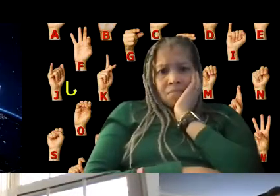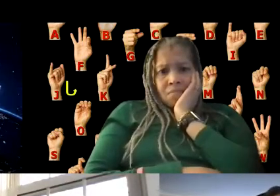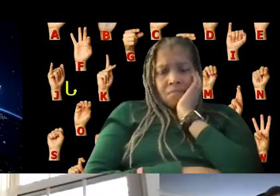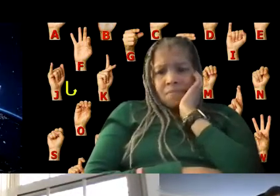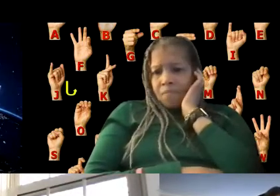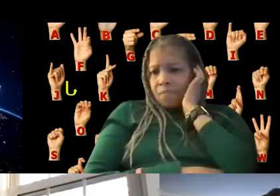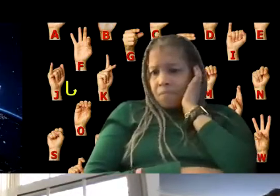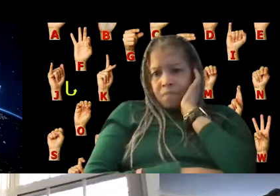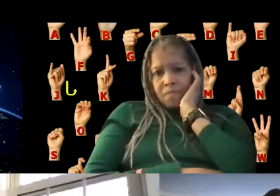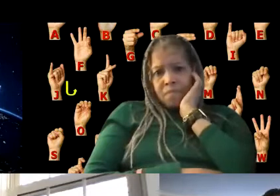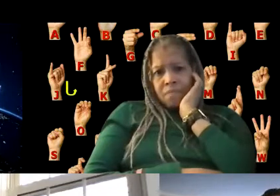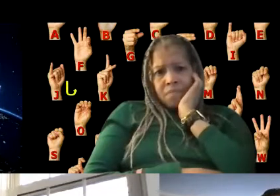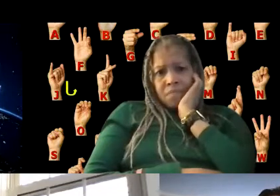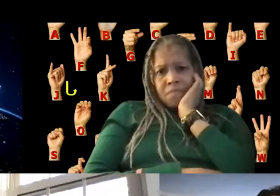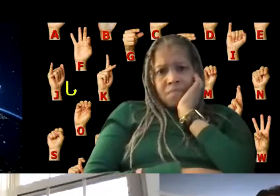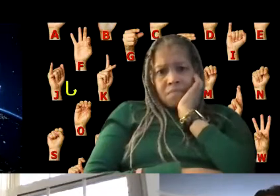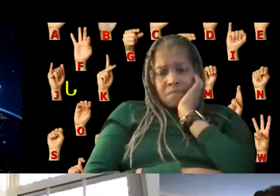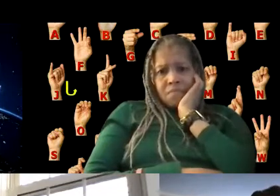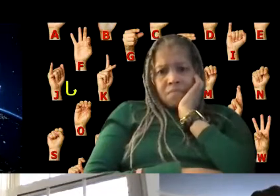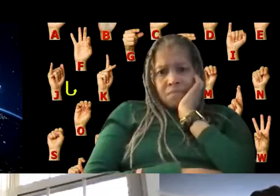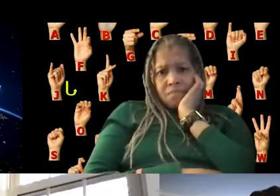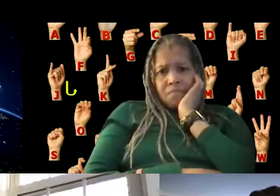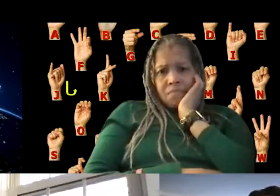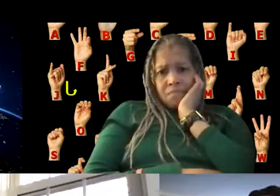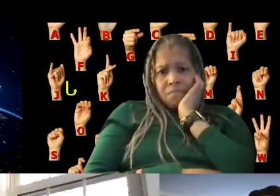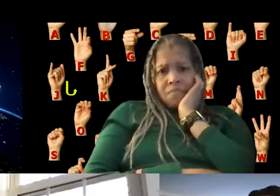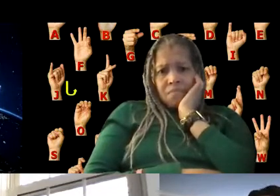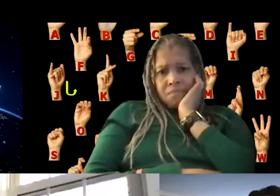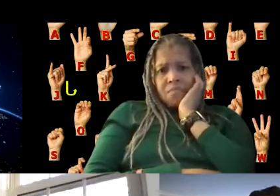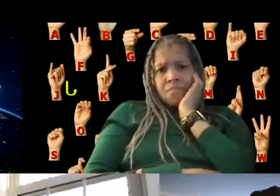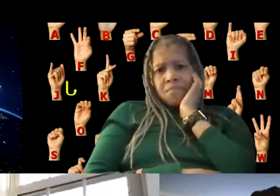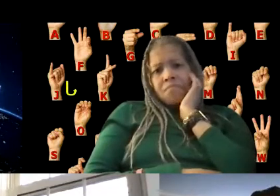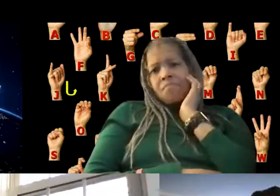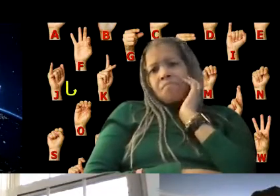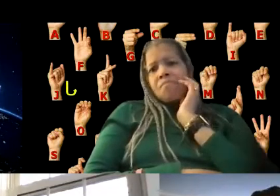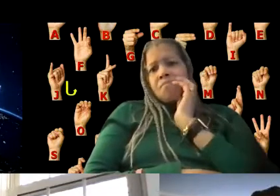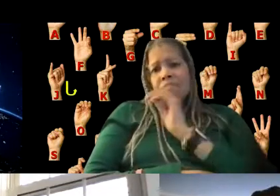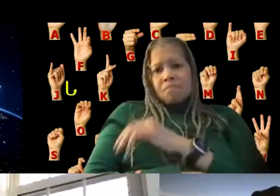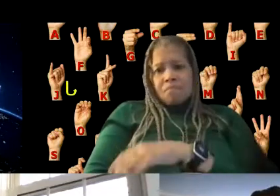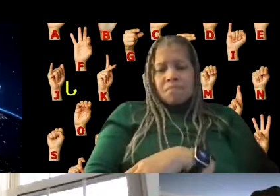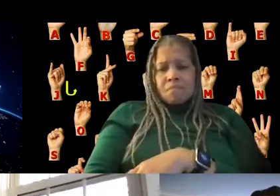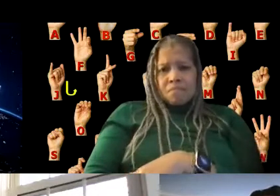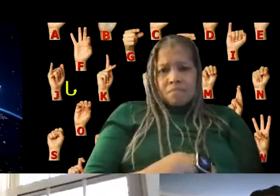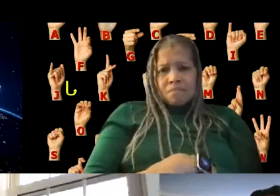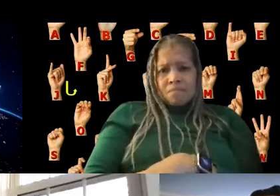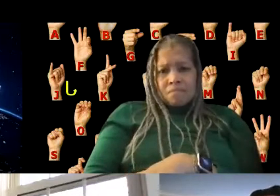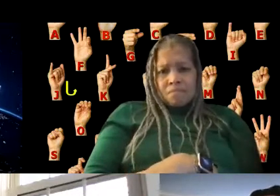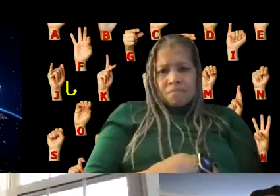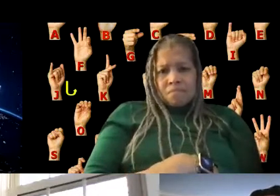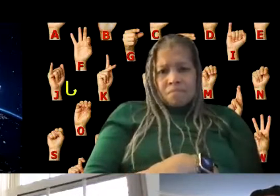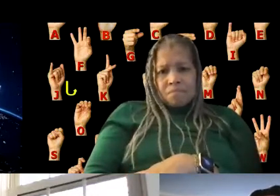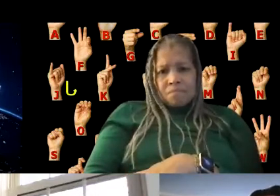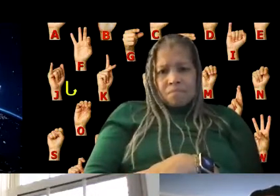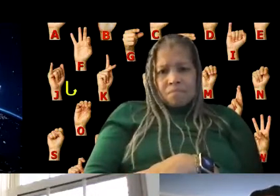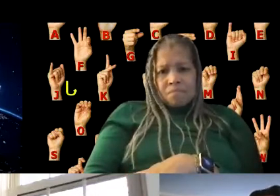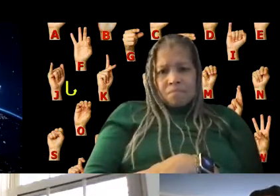when earlier than they needed to, if there would have been an advanced warning system that was capable of working on 60% of the